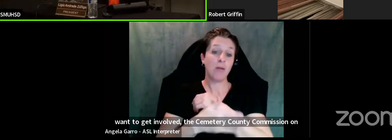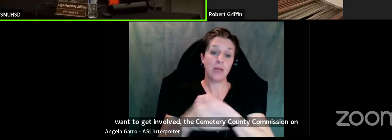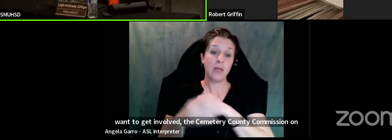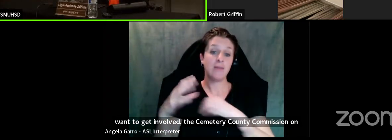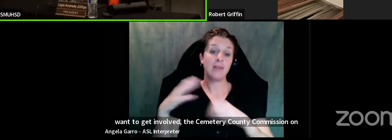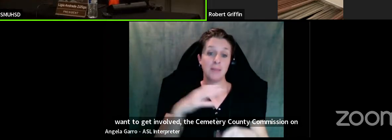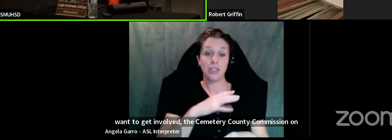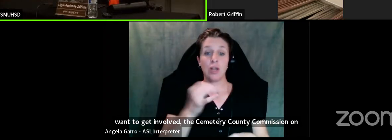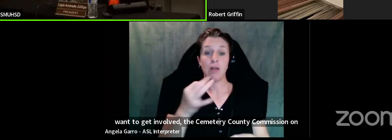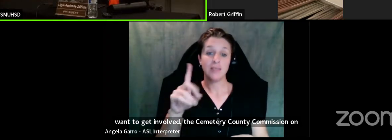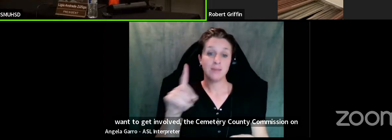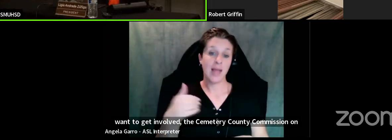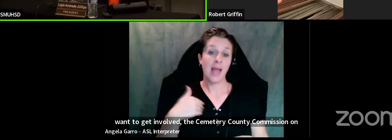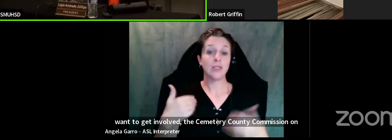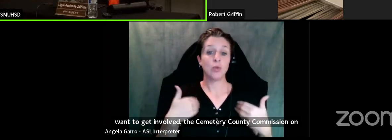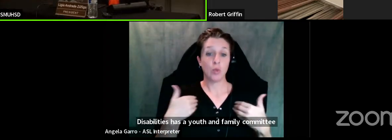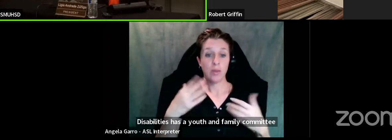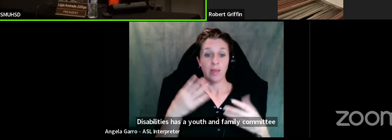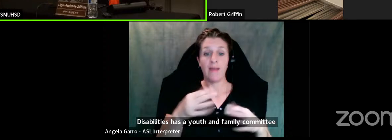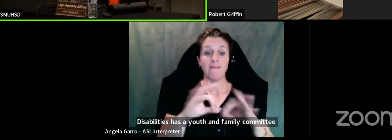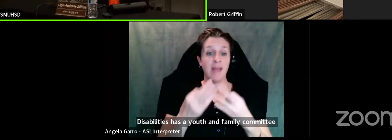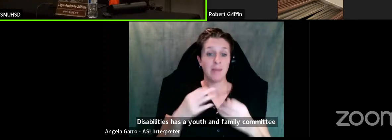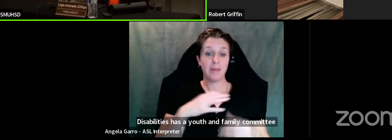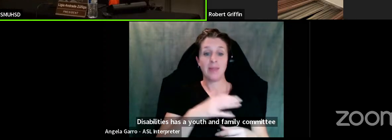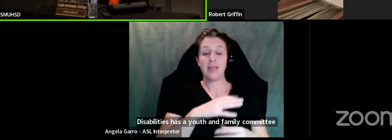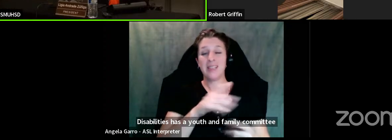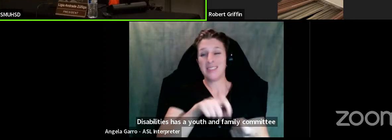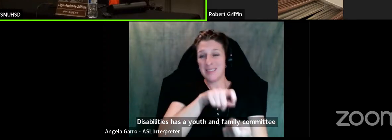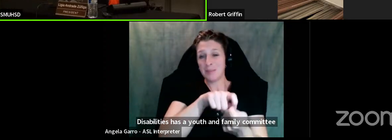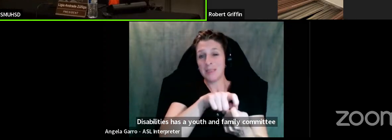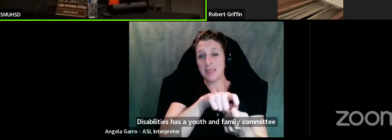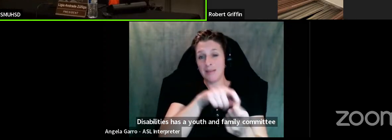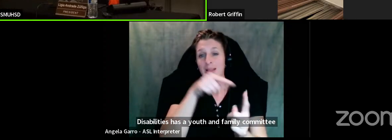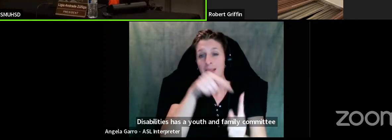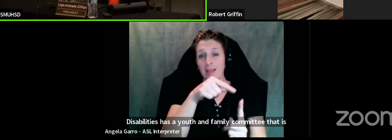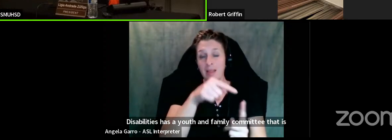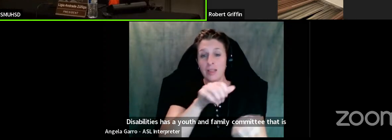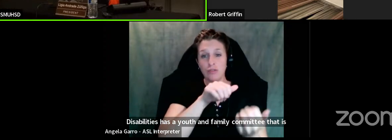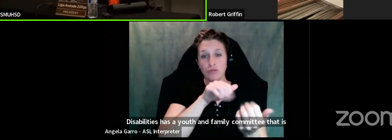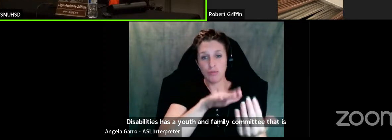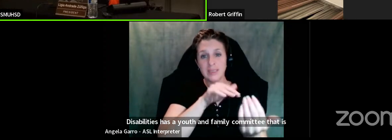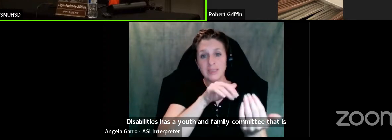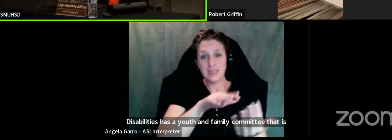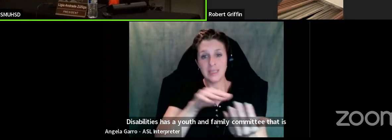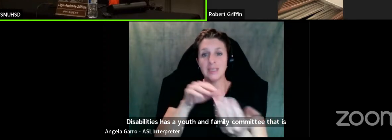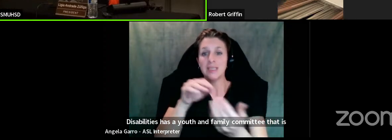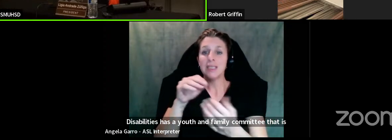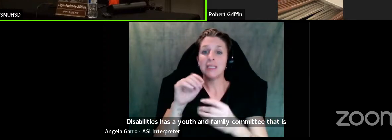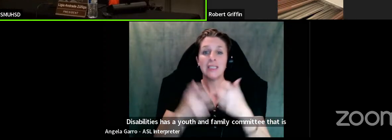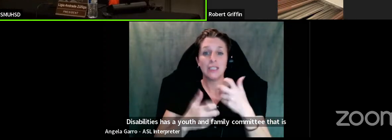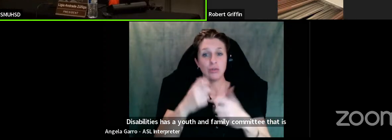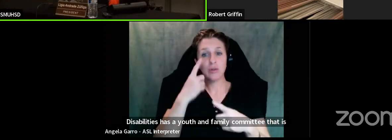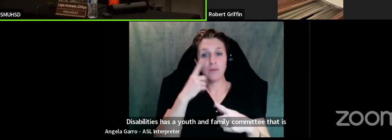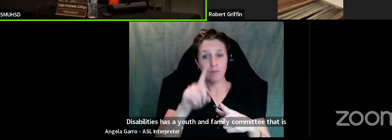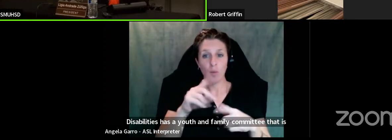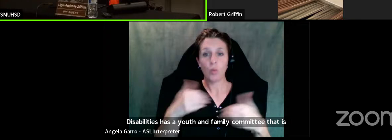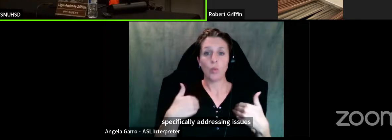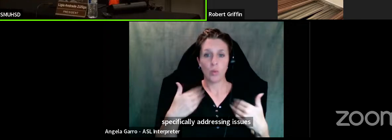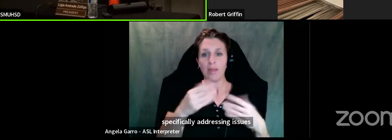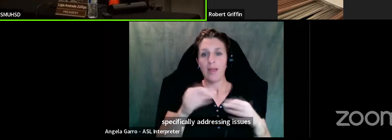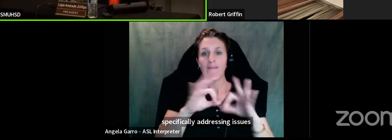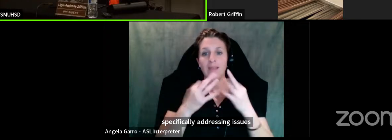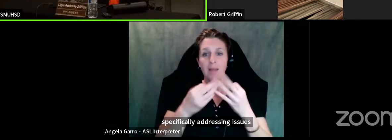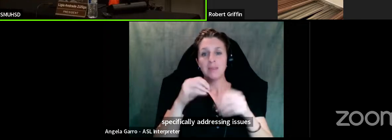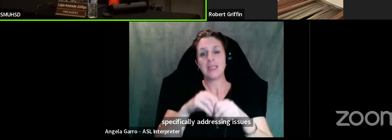has a youth and family committee that is specifically addressing issues for youth and families in San